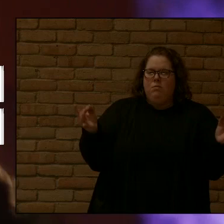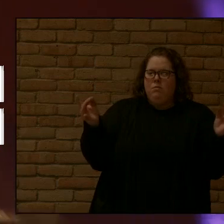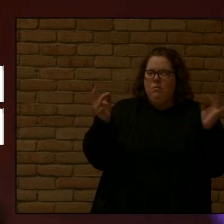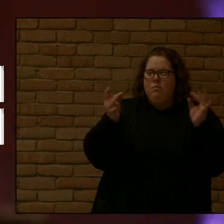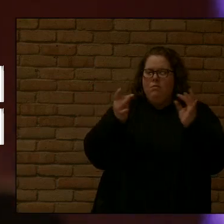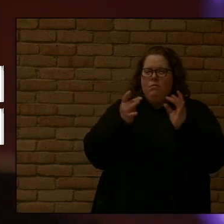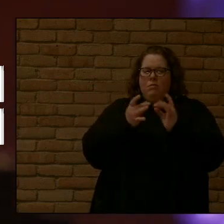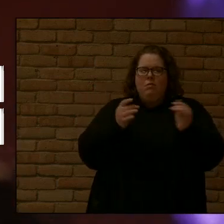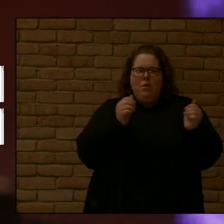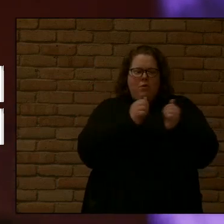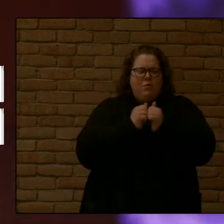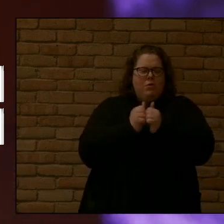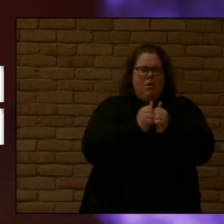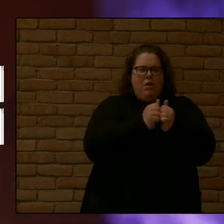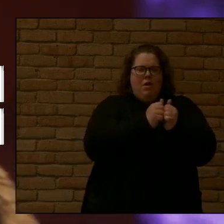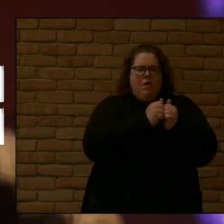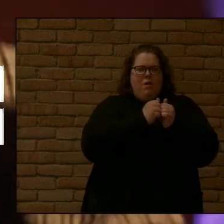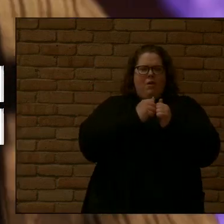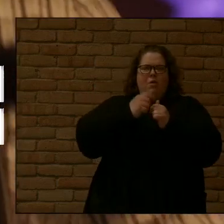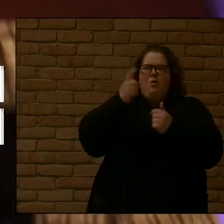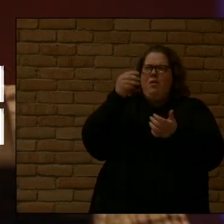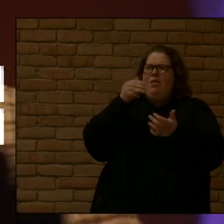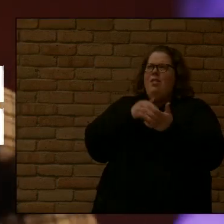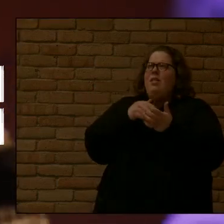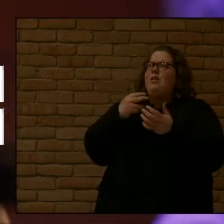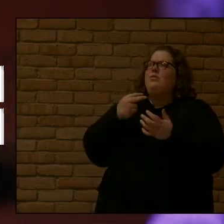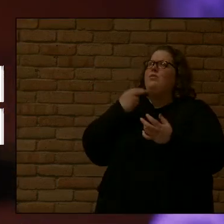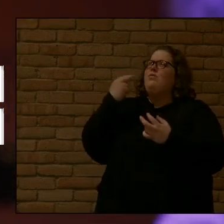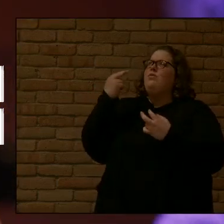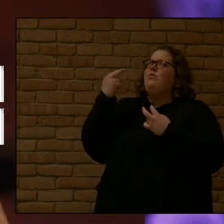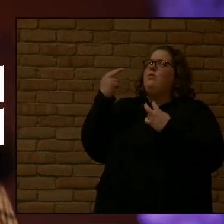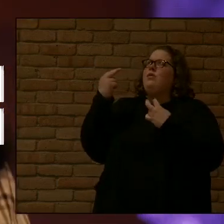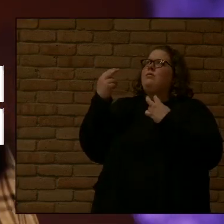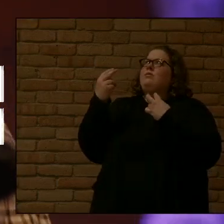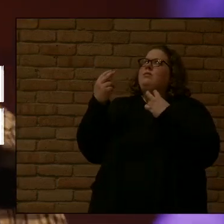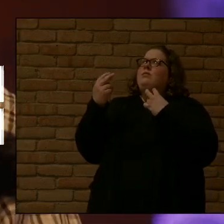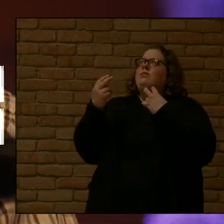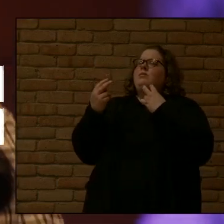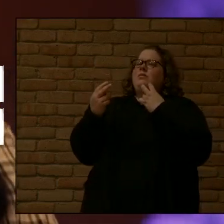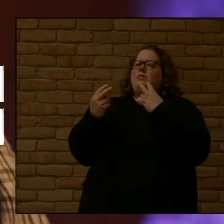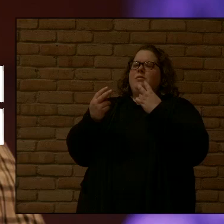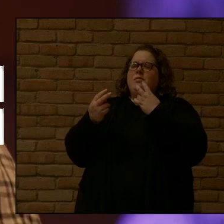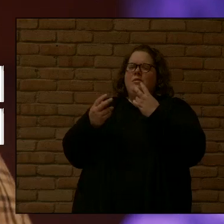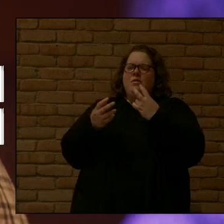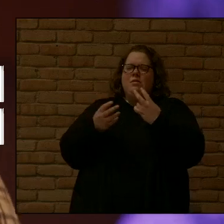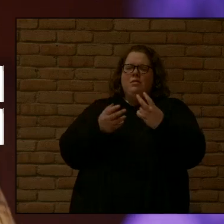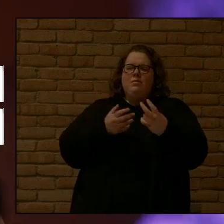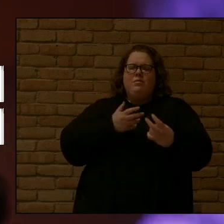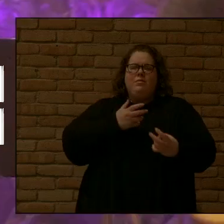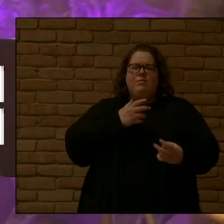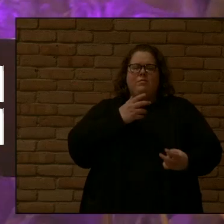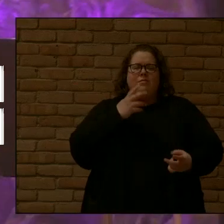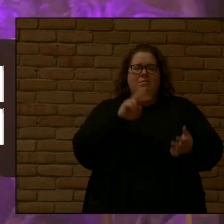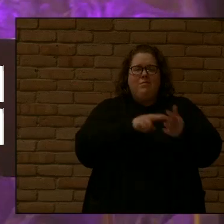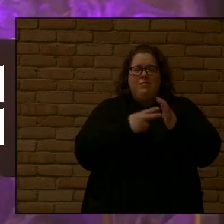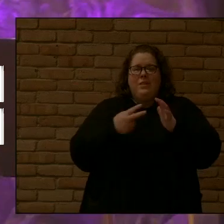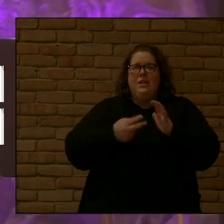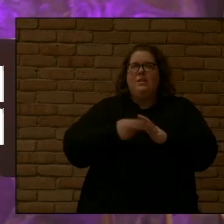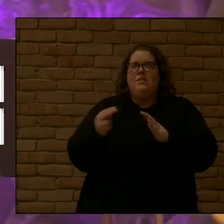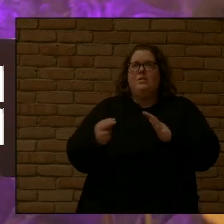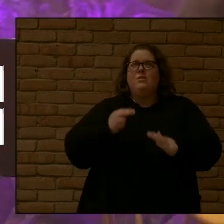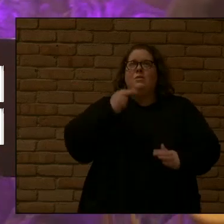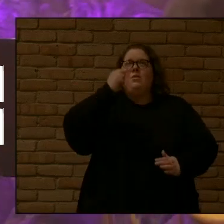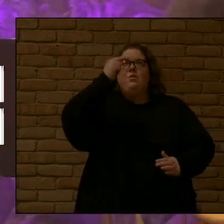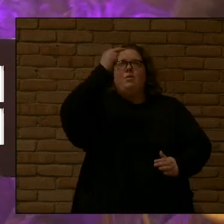a thousand tongues to lift one cry. And then from